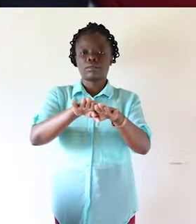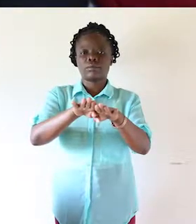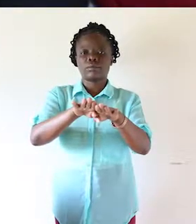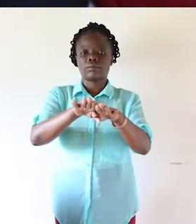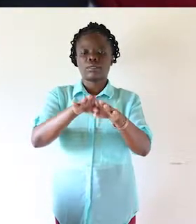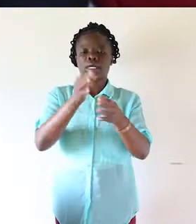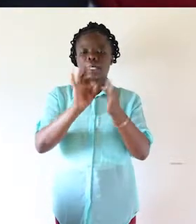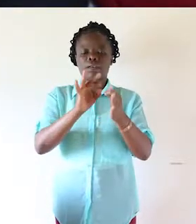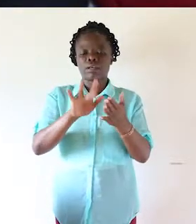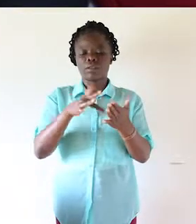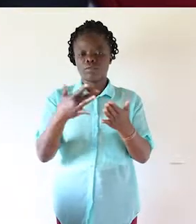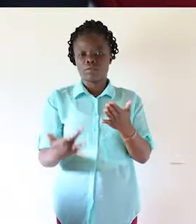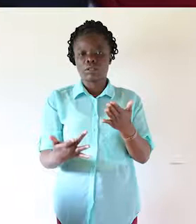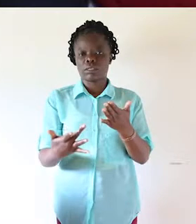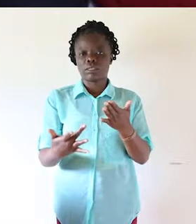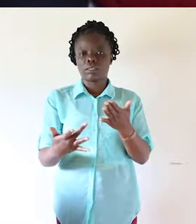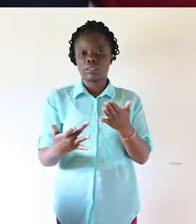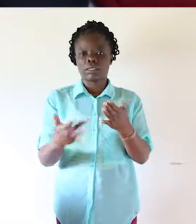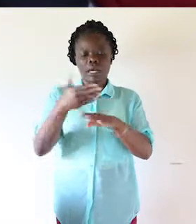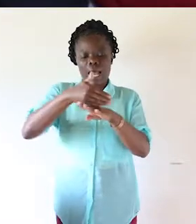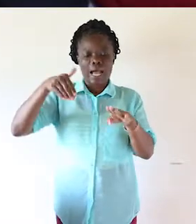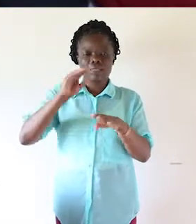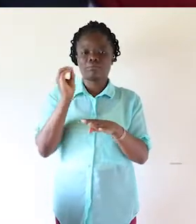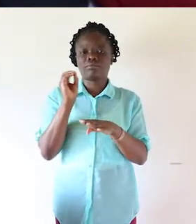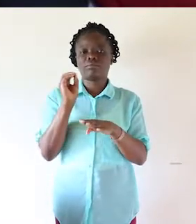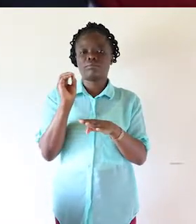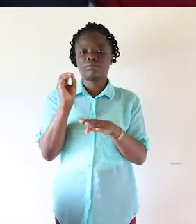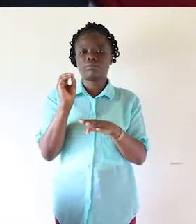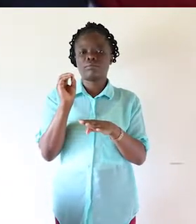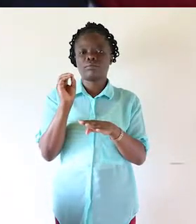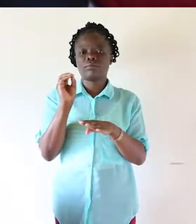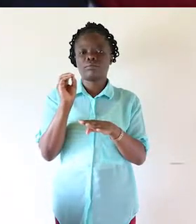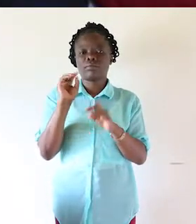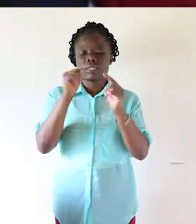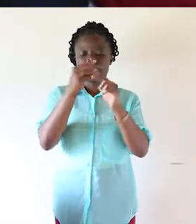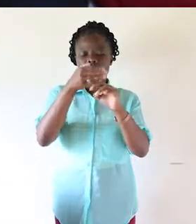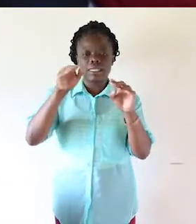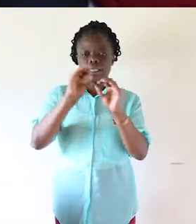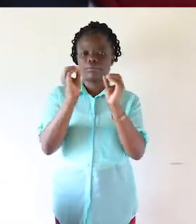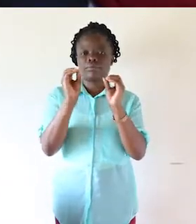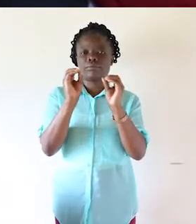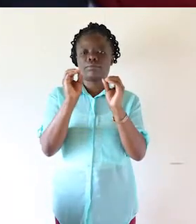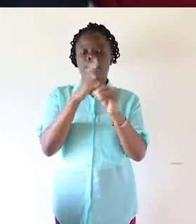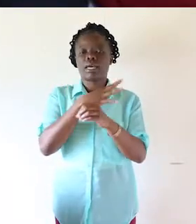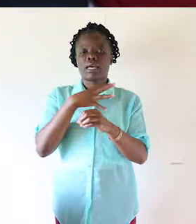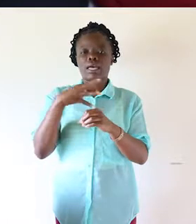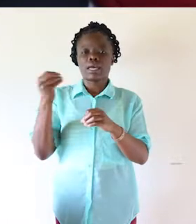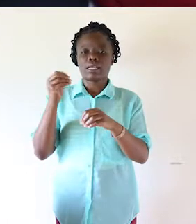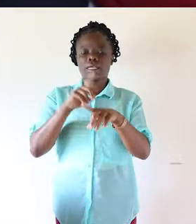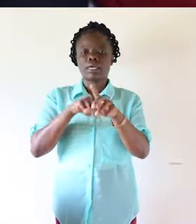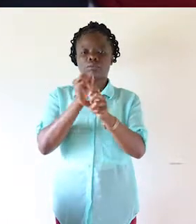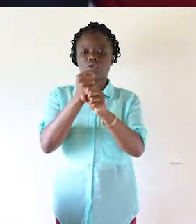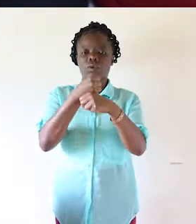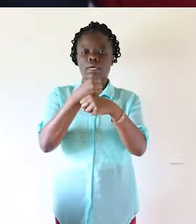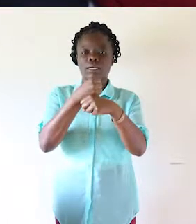Yeah. If it falls, it will not hurt you, injure you. No. And when